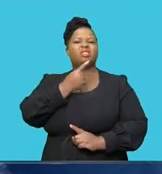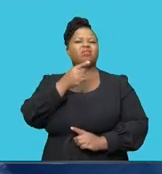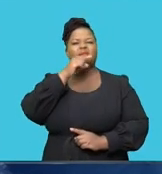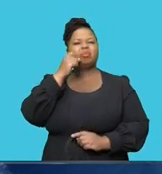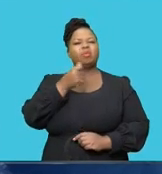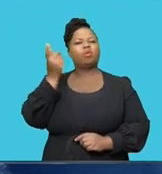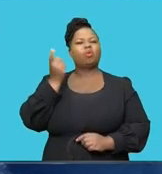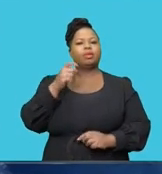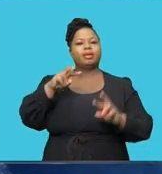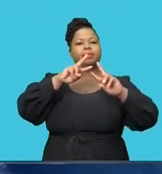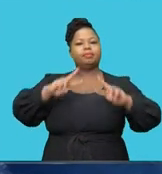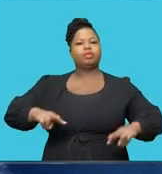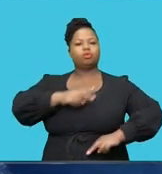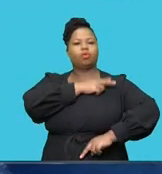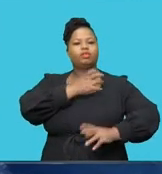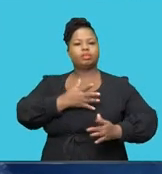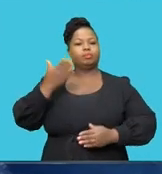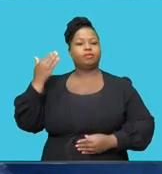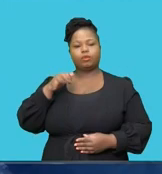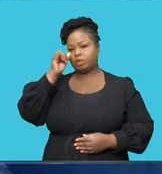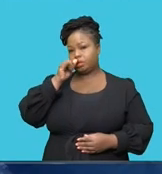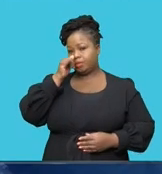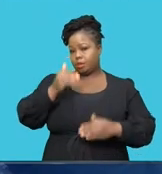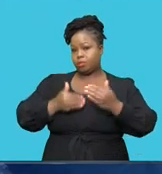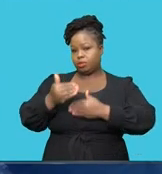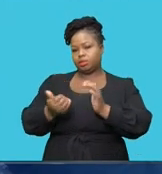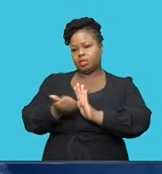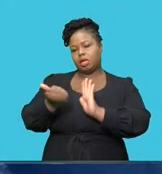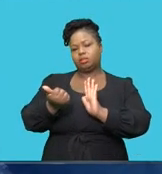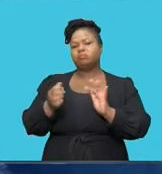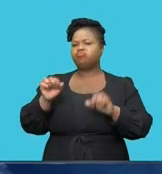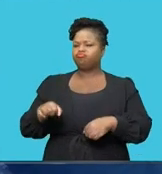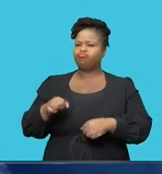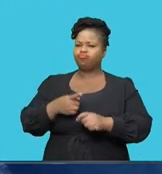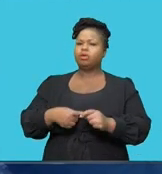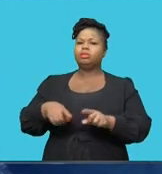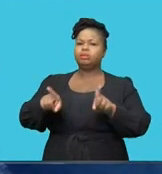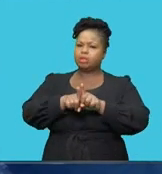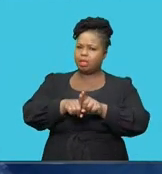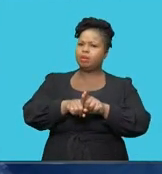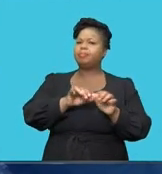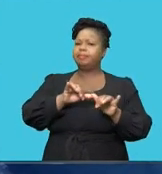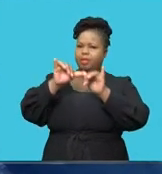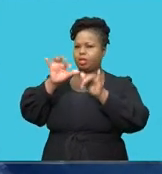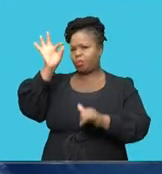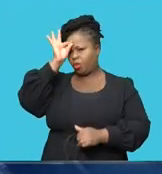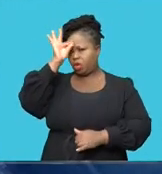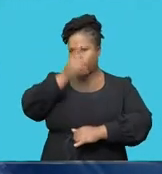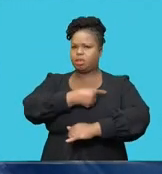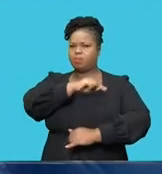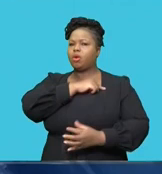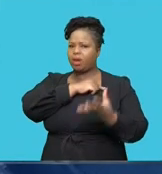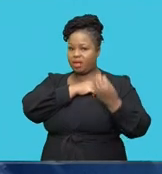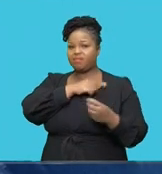officers under the Criminal Procedure Act, giving them more law enforcement powers similar to the police,